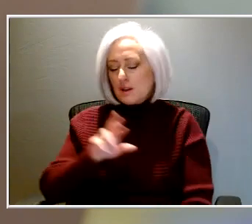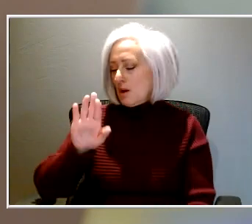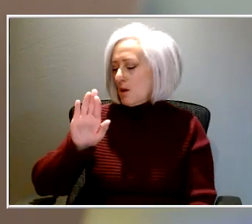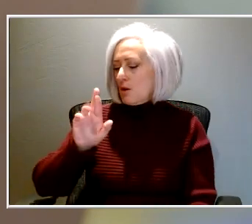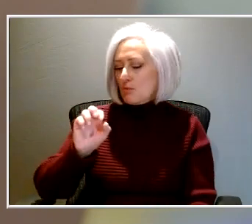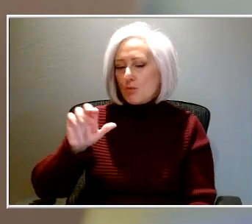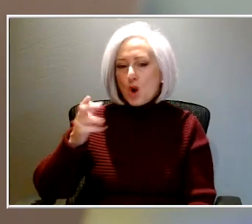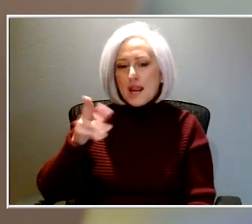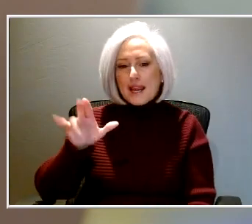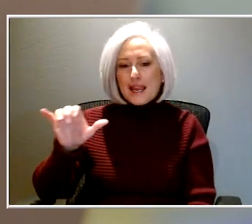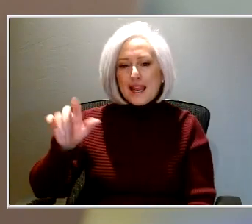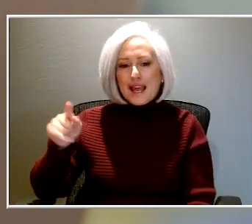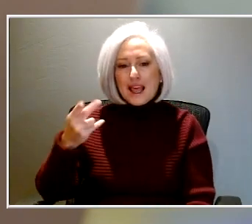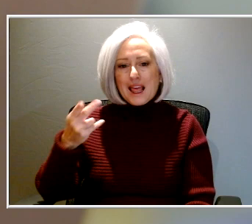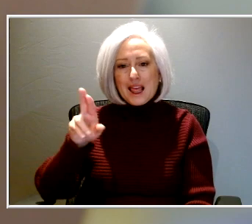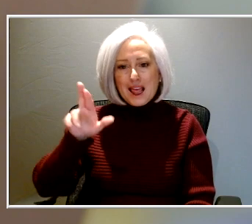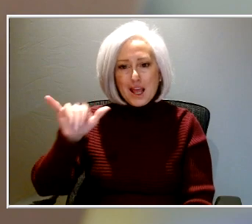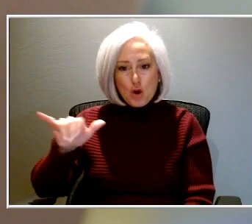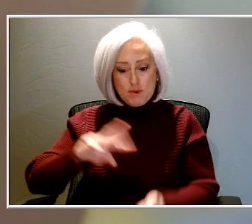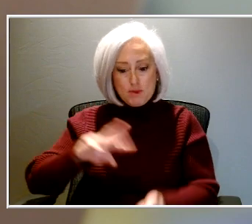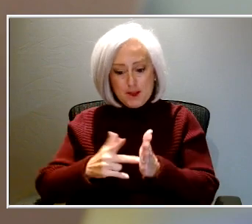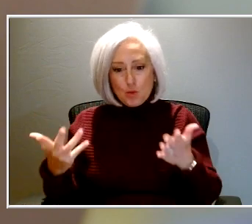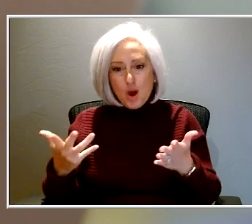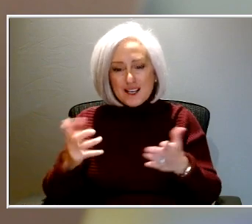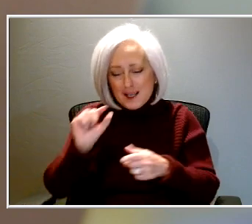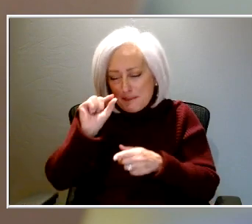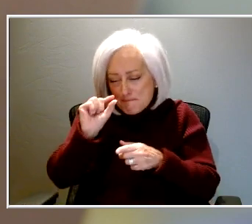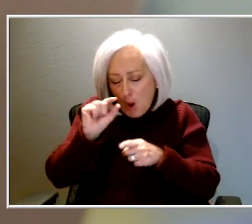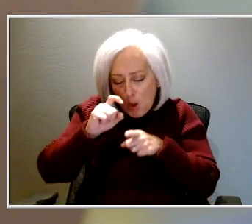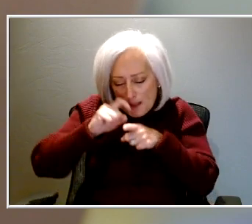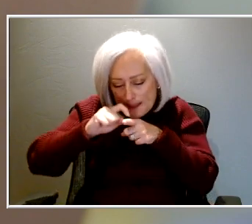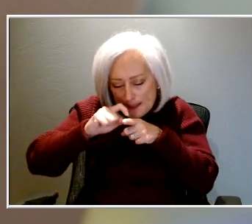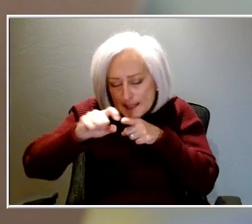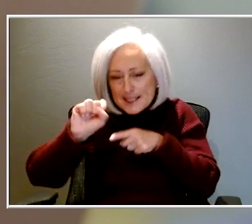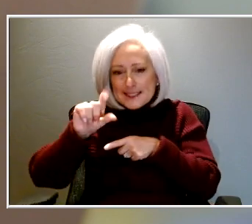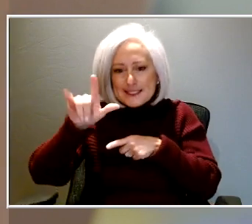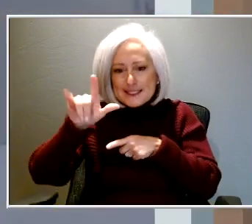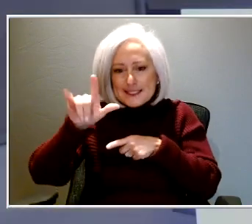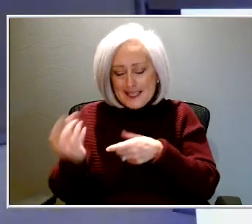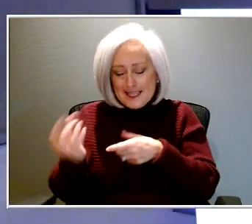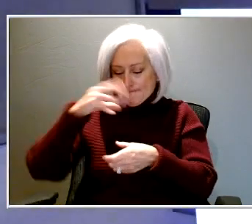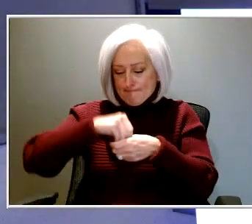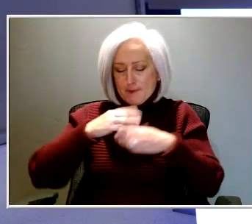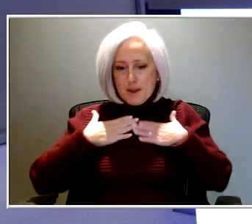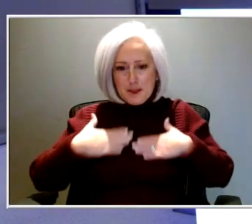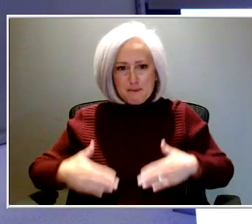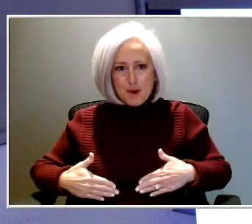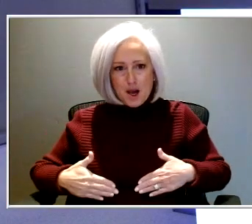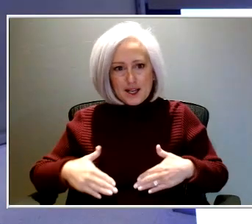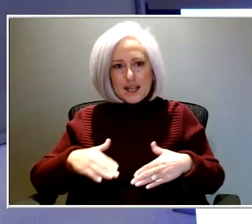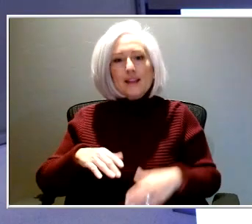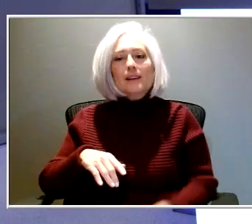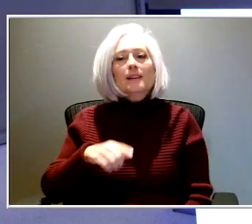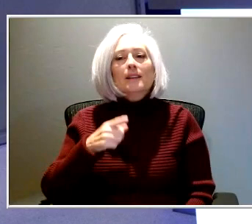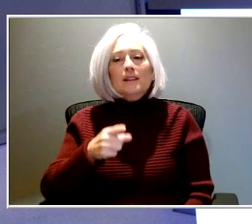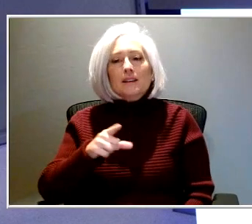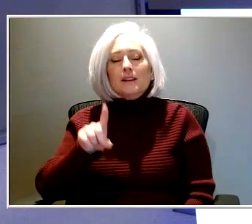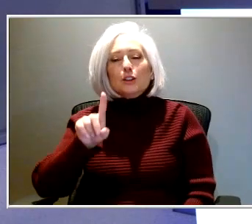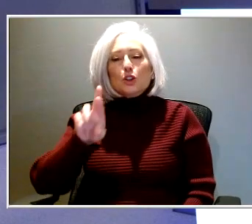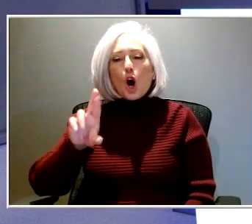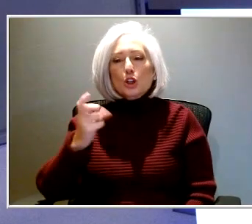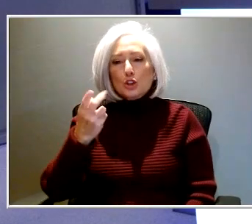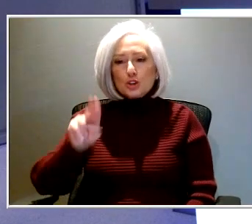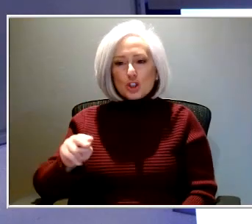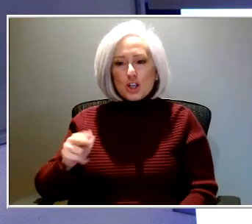pellets inside the body. Today, we are joined by Dr. Ronald Chen. He is Clinical Service Chief of Radiation Oncology here at the University